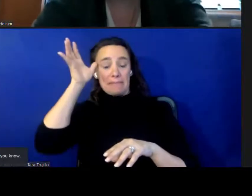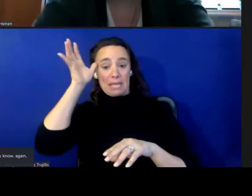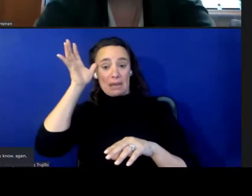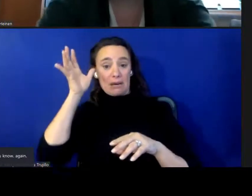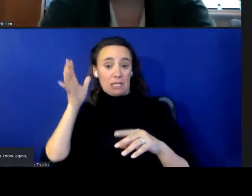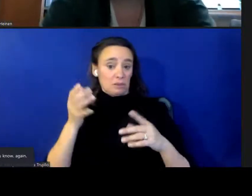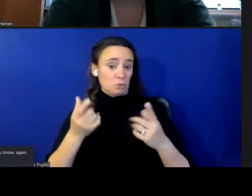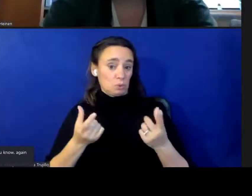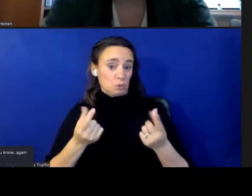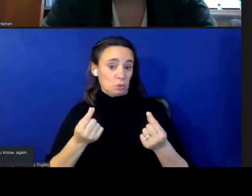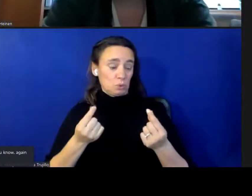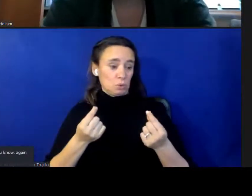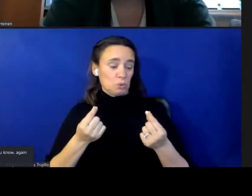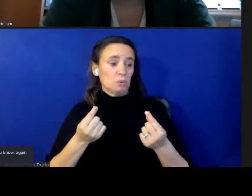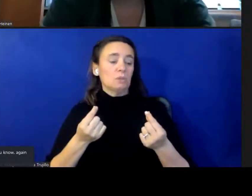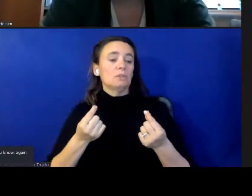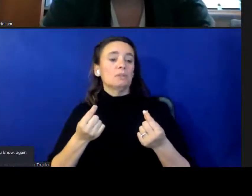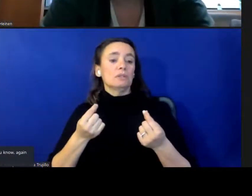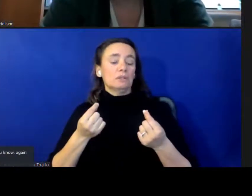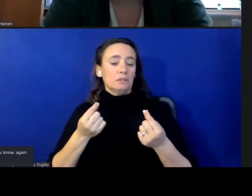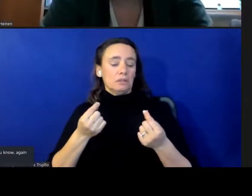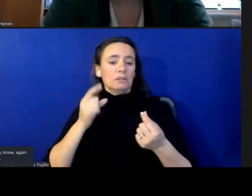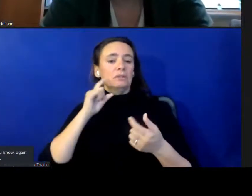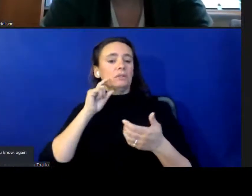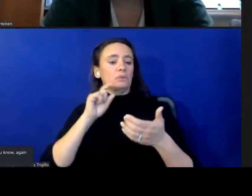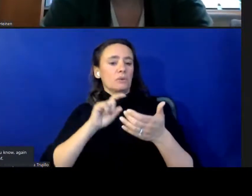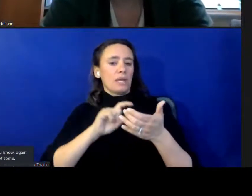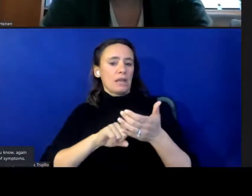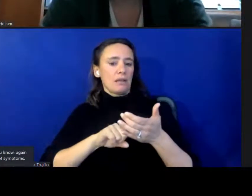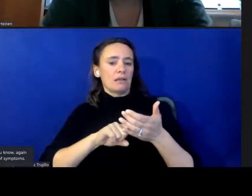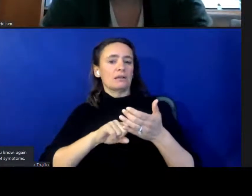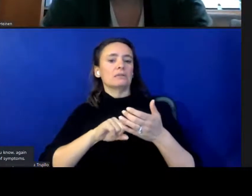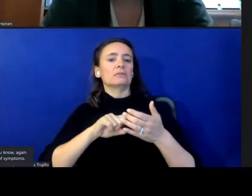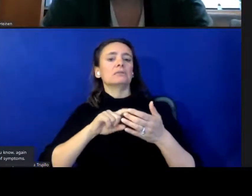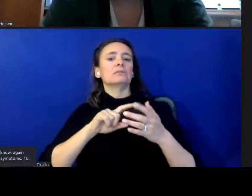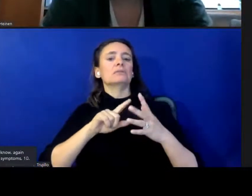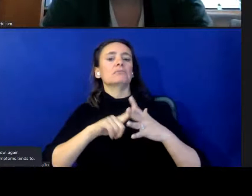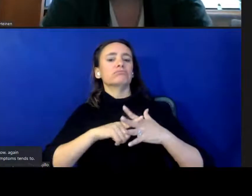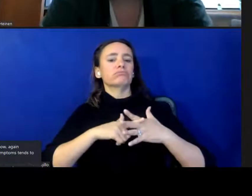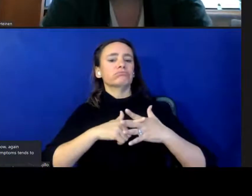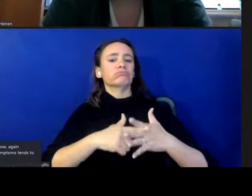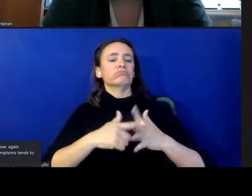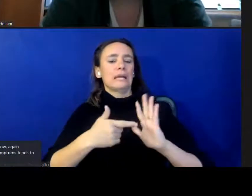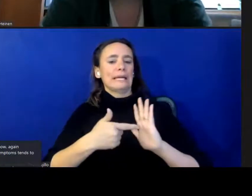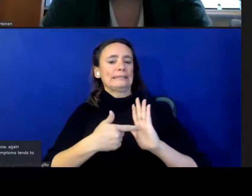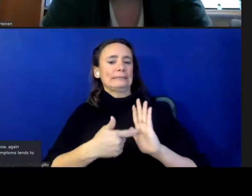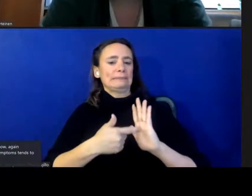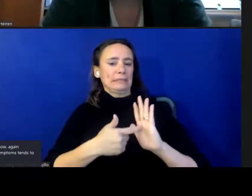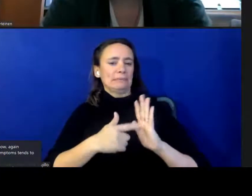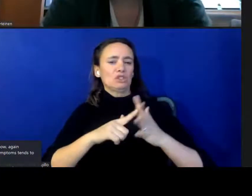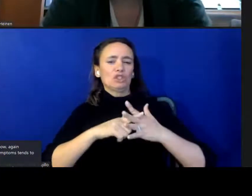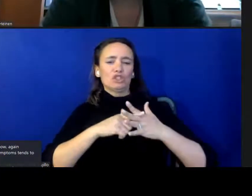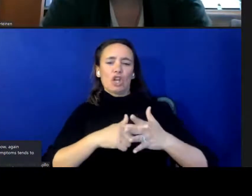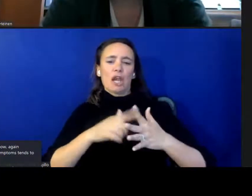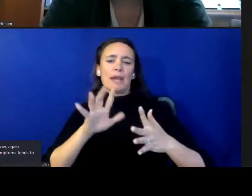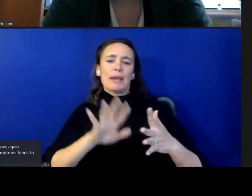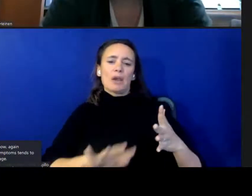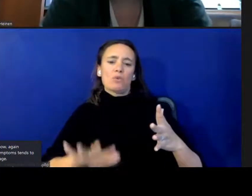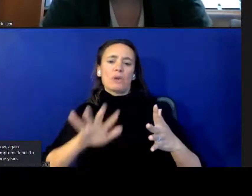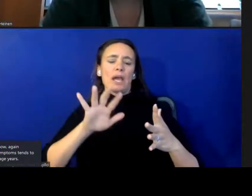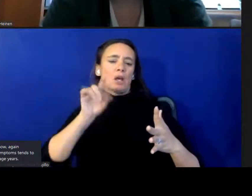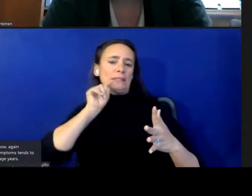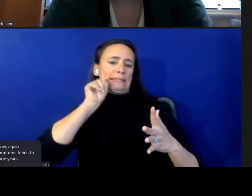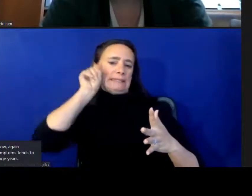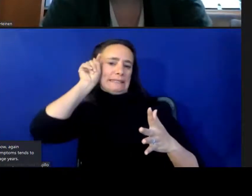again, recognize that the onset of symptoms tends to happen between kind of teenage